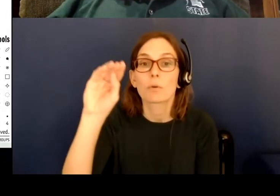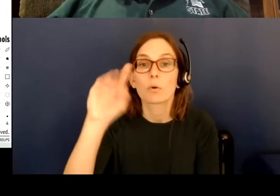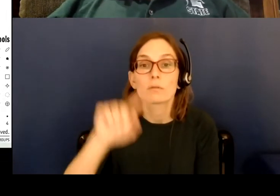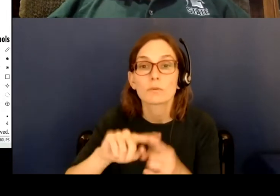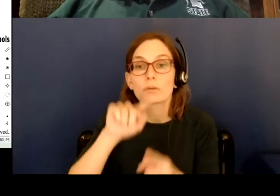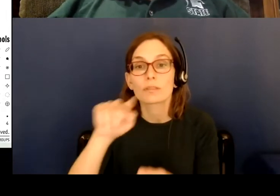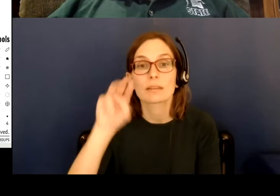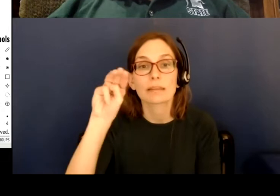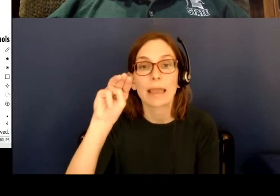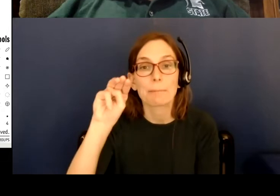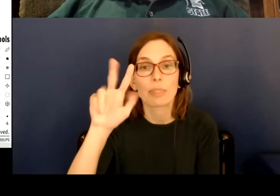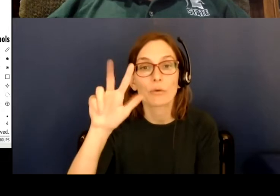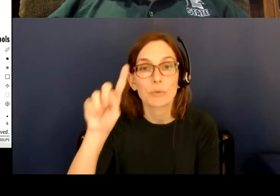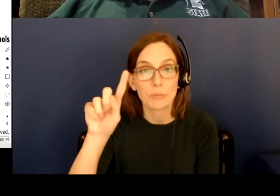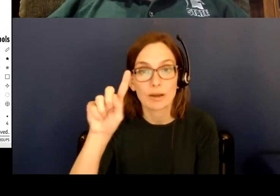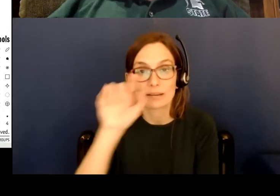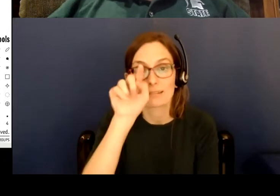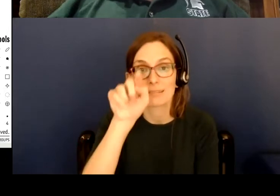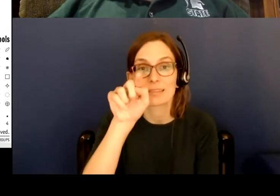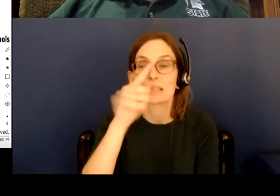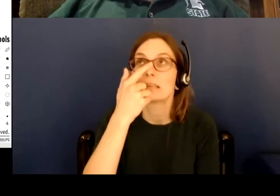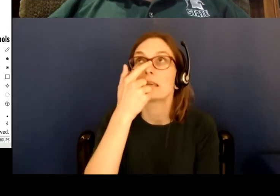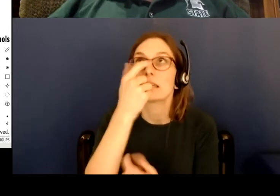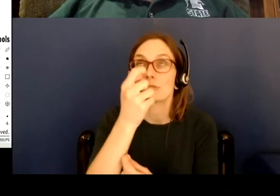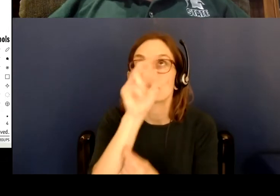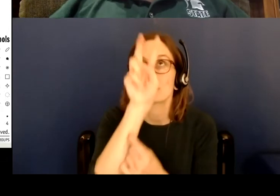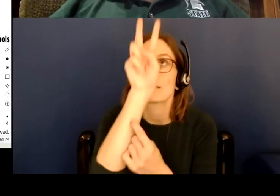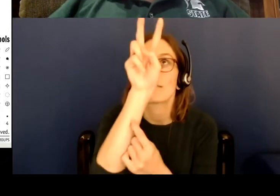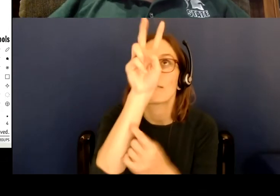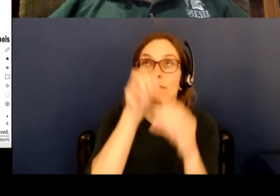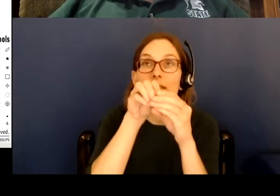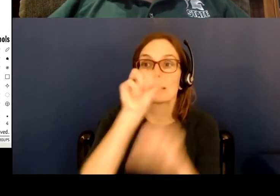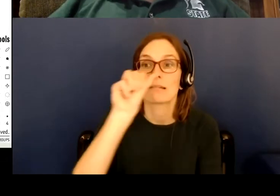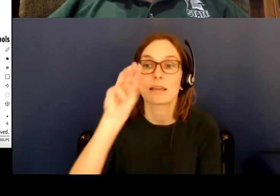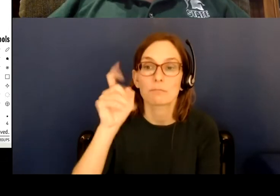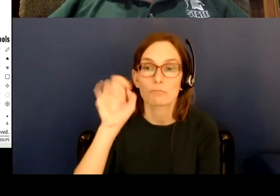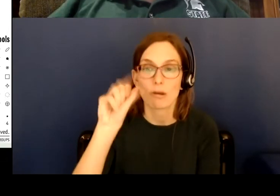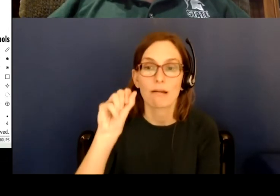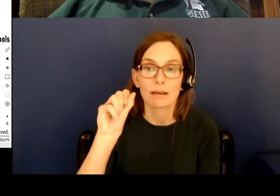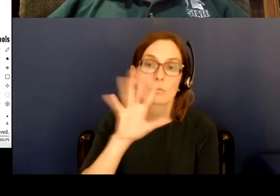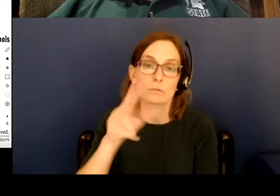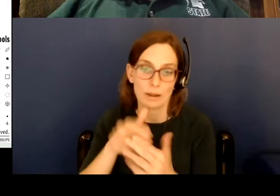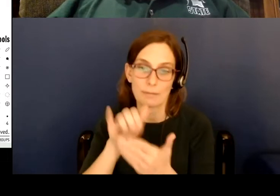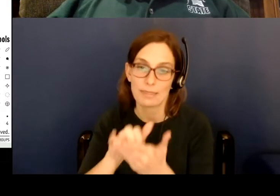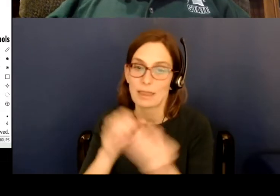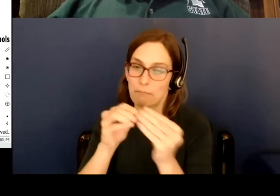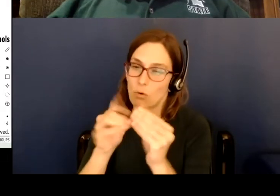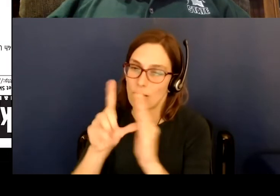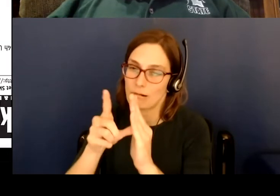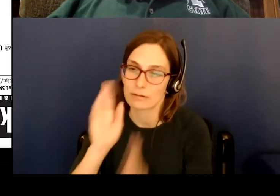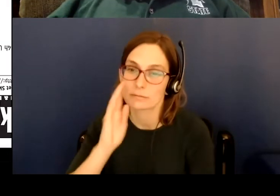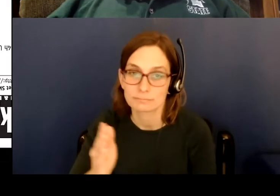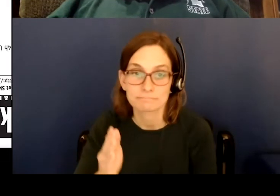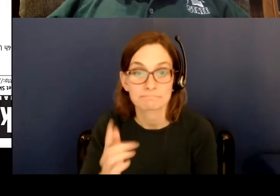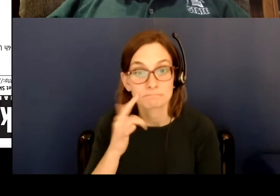M31. This is the thing that's going to be interesting for us in Andromeda. And we'll talk about that when we come to Andromeda. But for